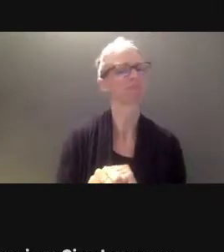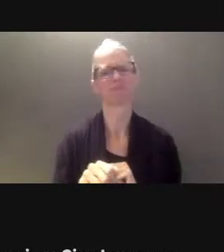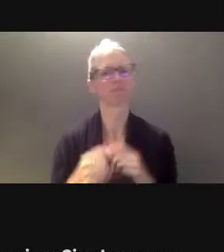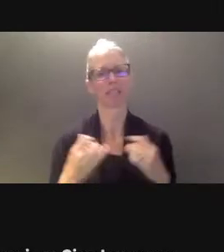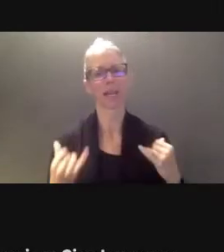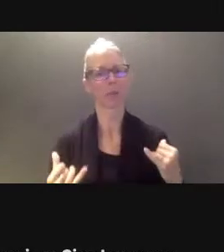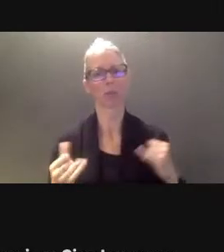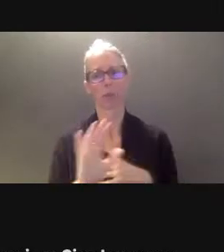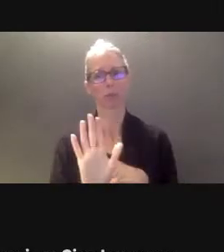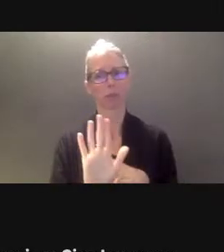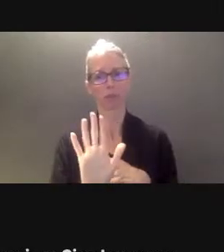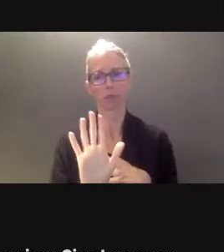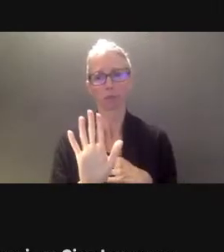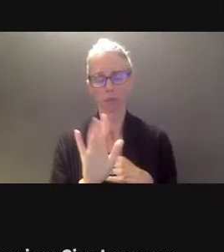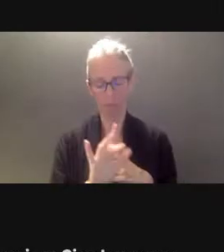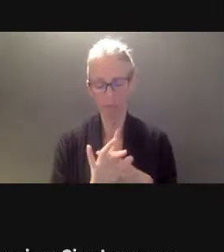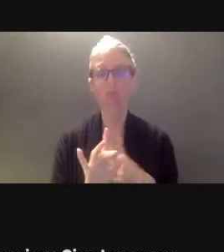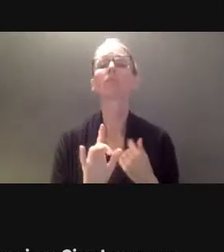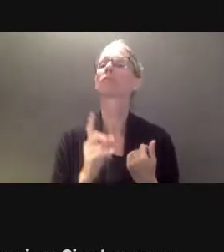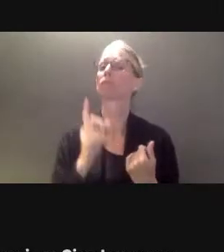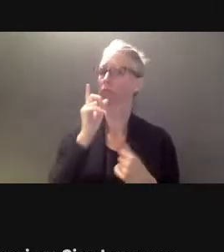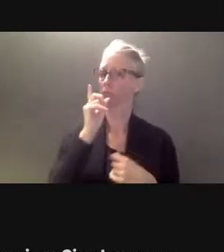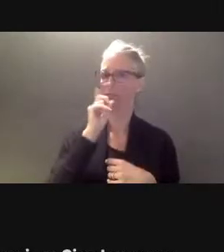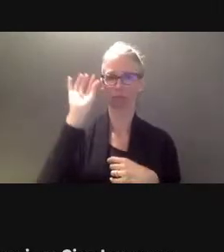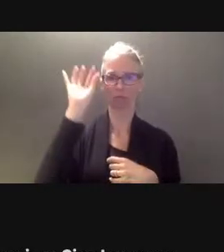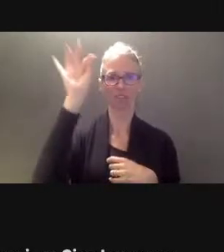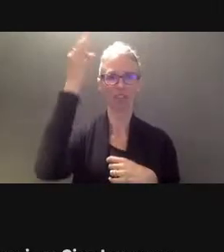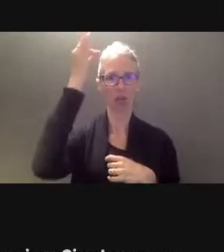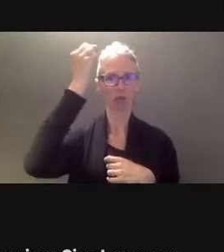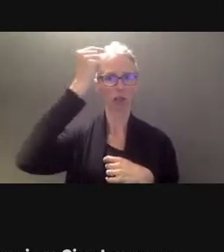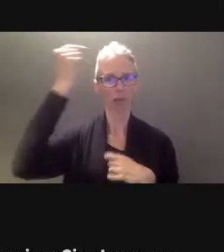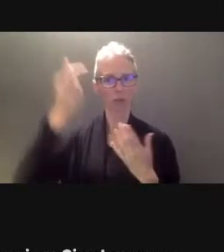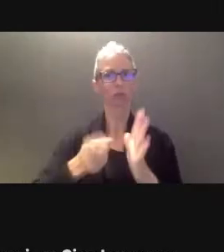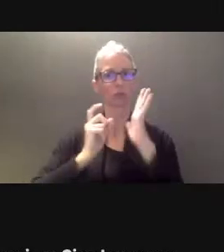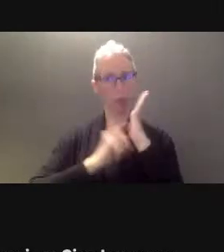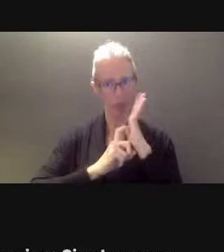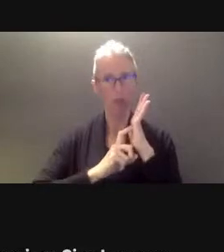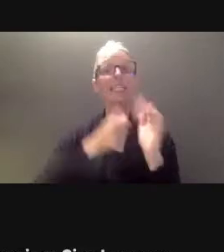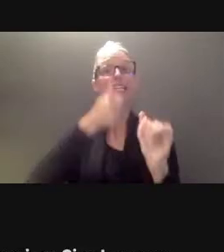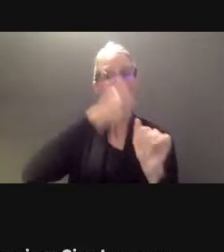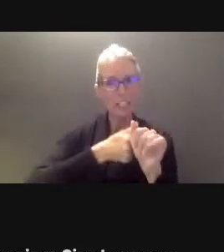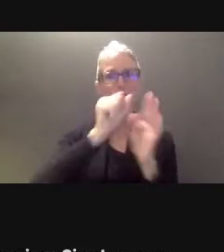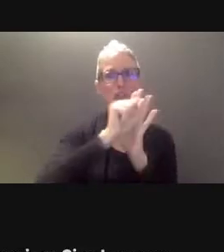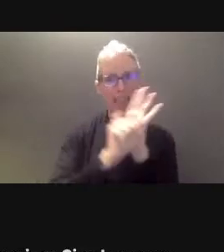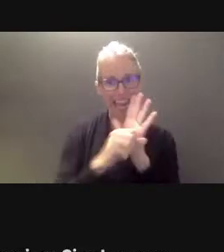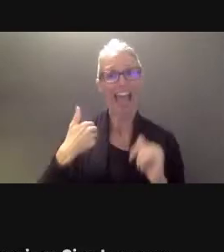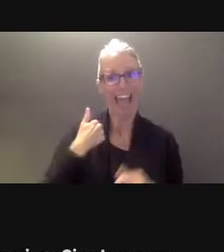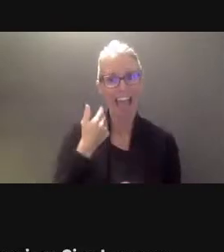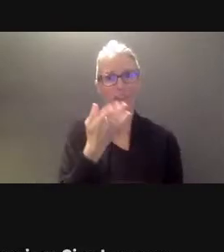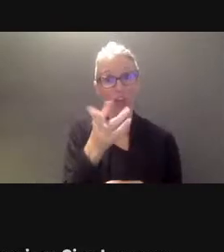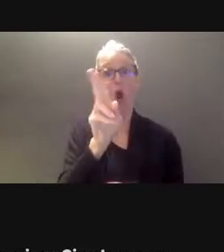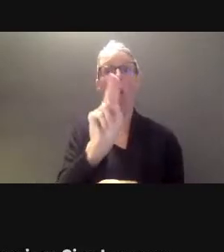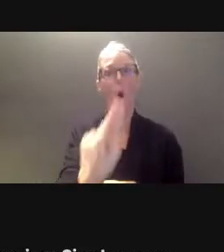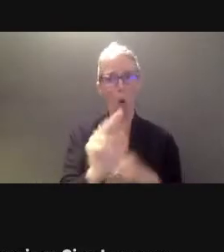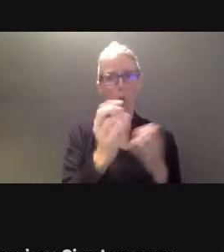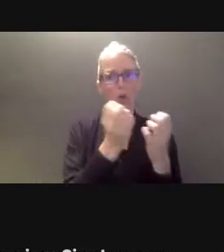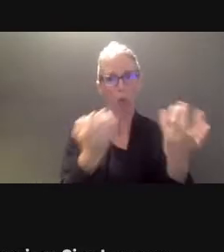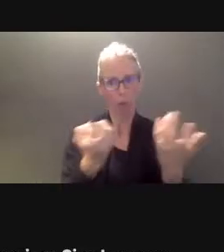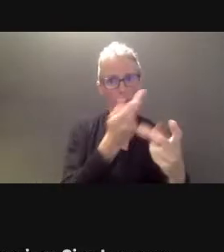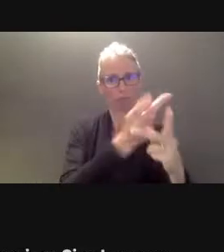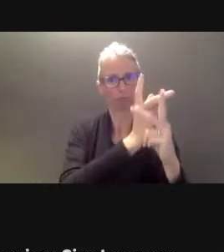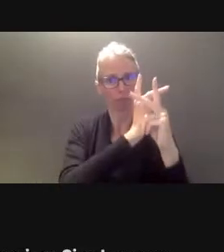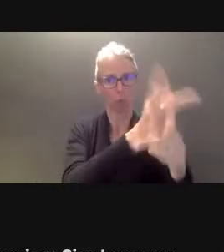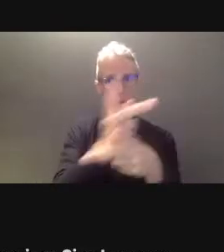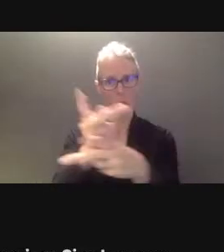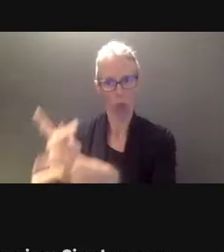state has their own AT program. So depending on where you live, if you're in America, you could check things out from your home state and take